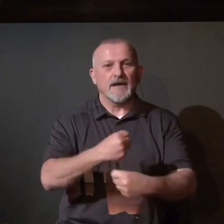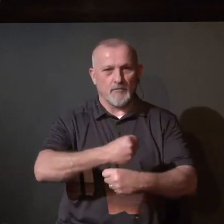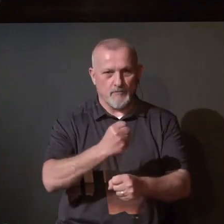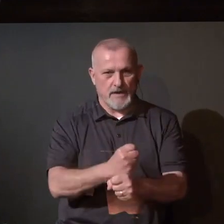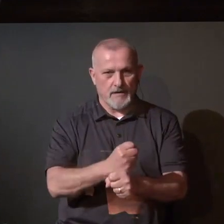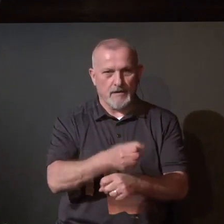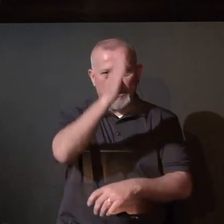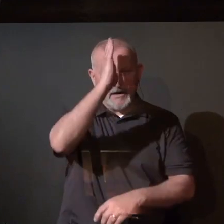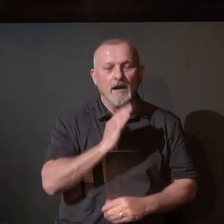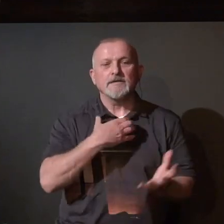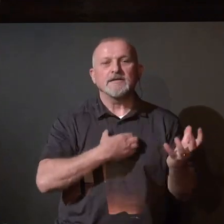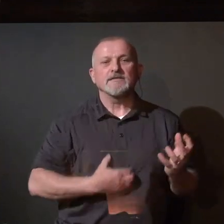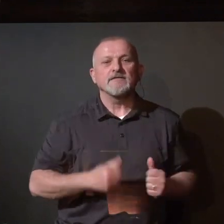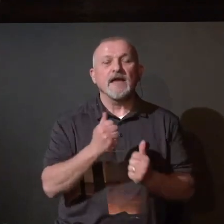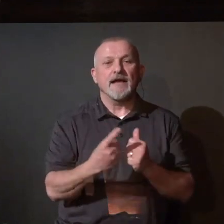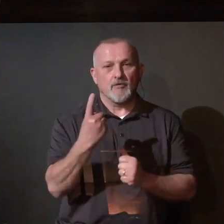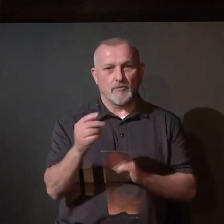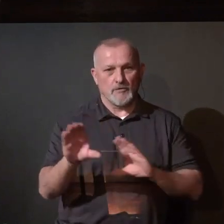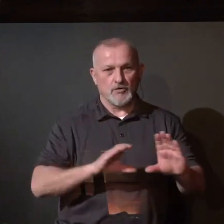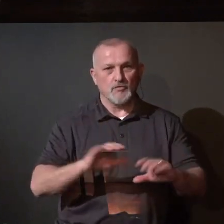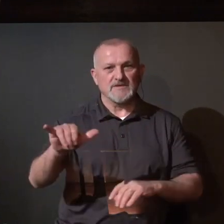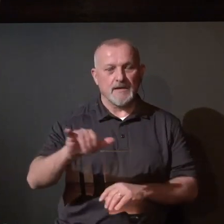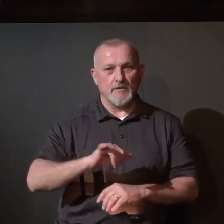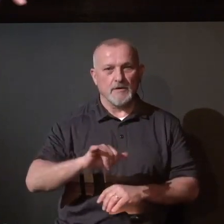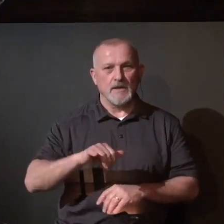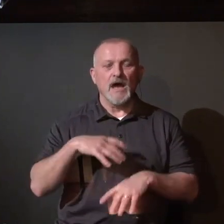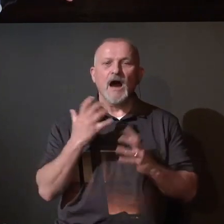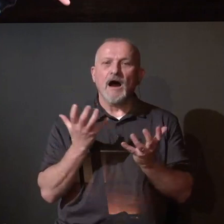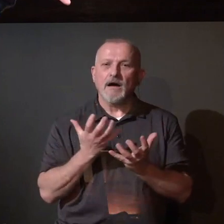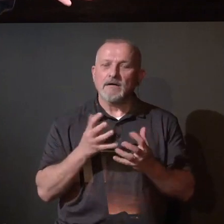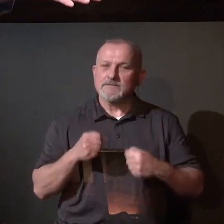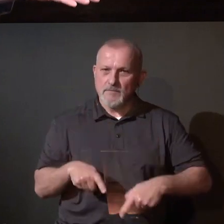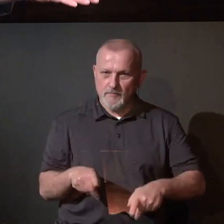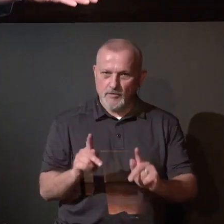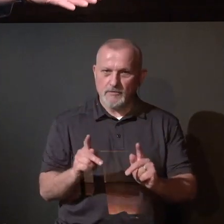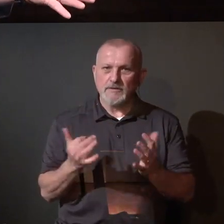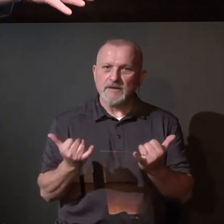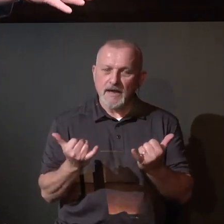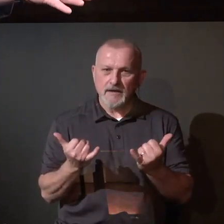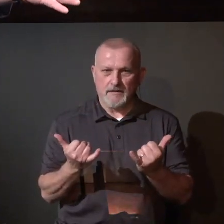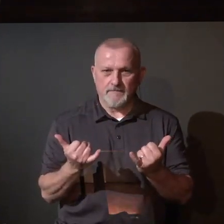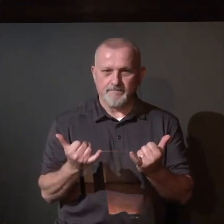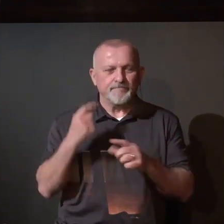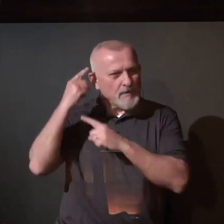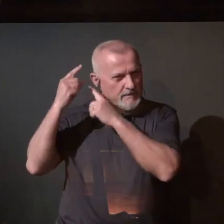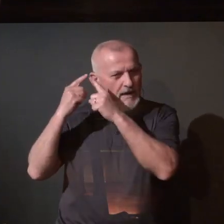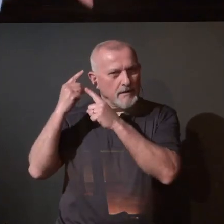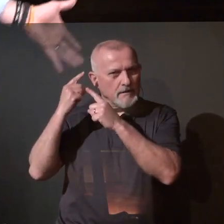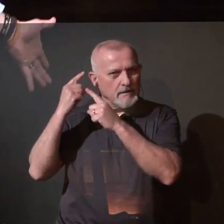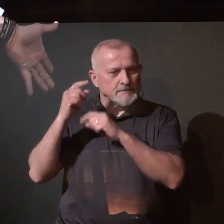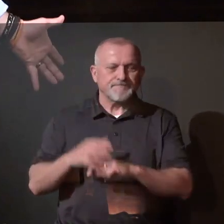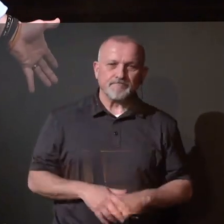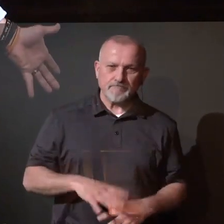desires every single one of us to do. And isn't it an incredible opportunity that we have today, church? I mean, think about it. It's